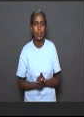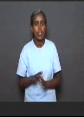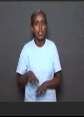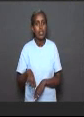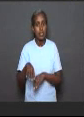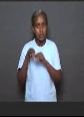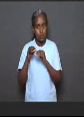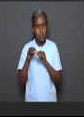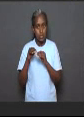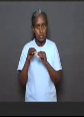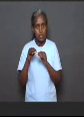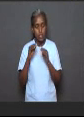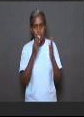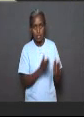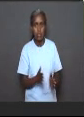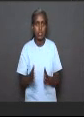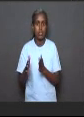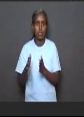Students, let's get ready.